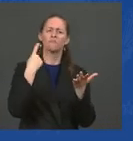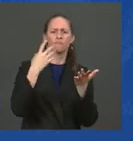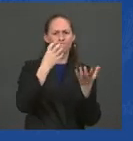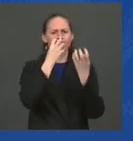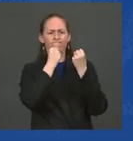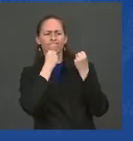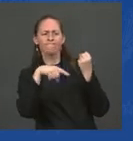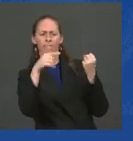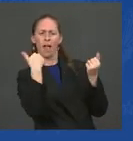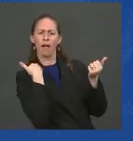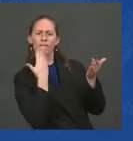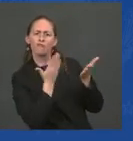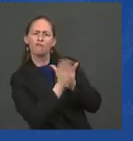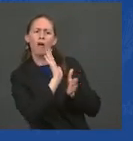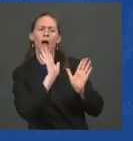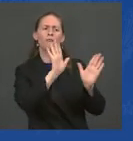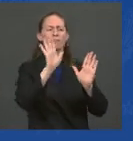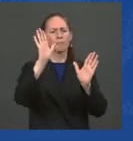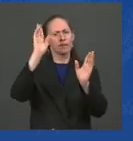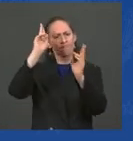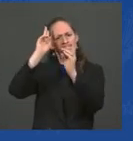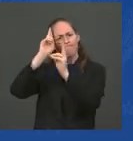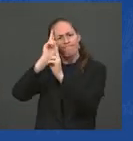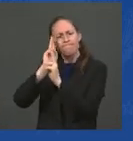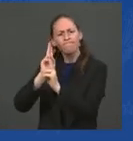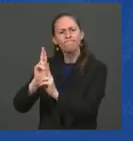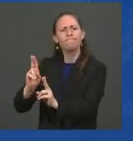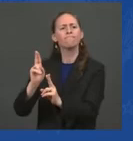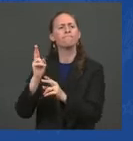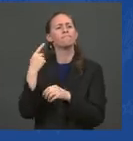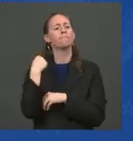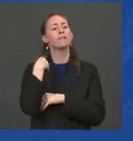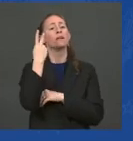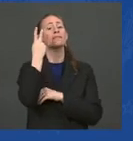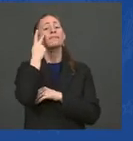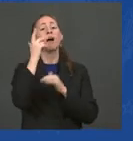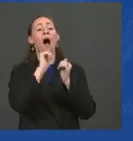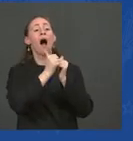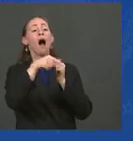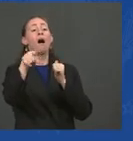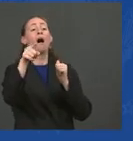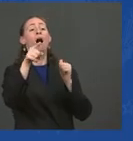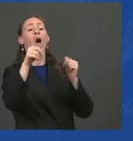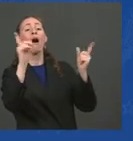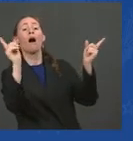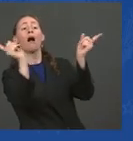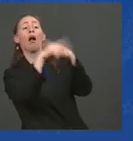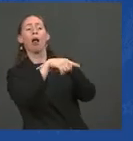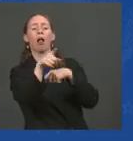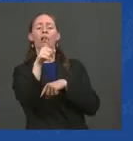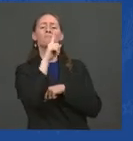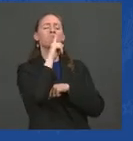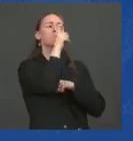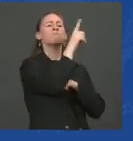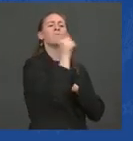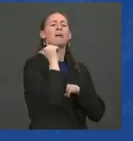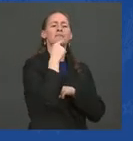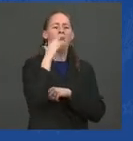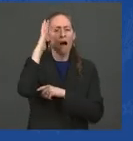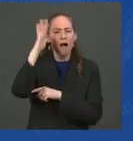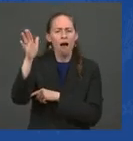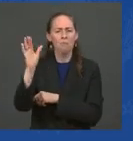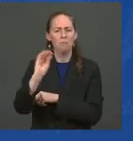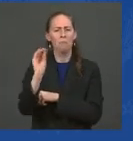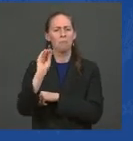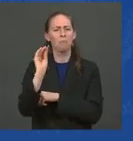and walk by someone at a shoe sign stand and suddenly say hello. People who do not